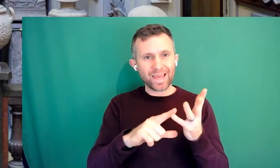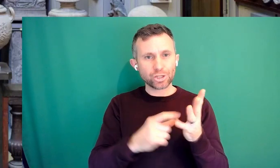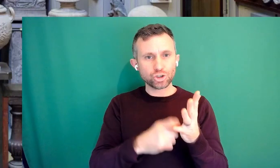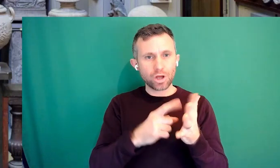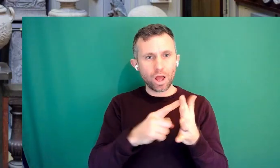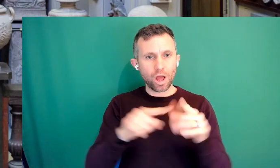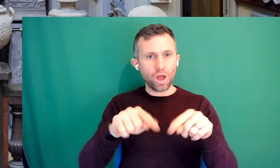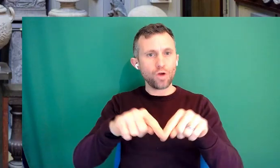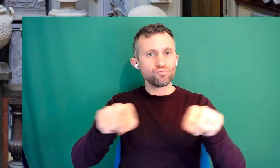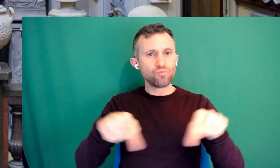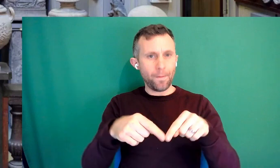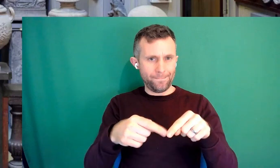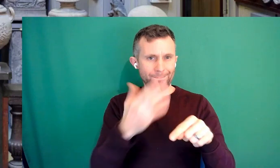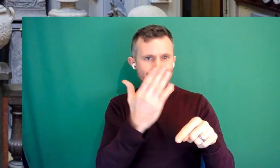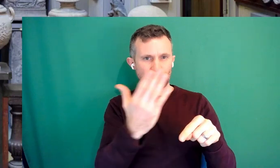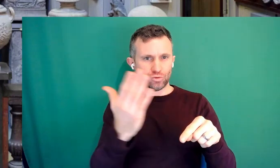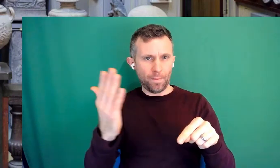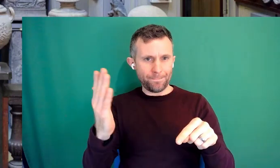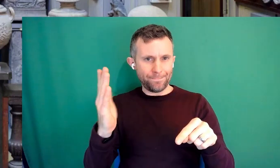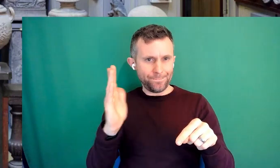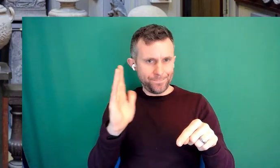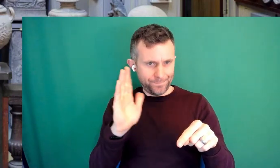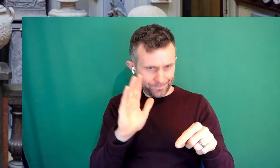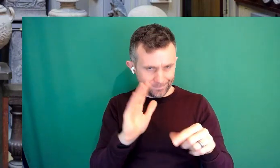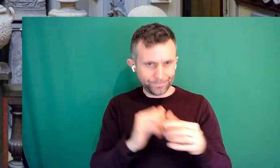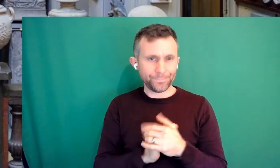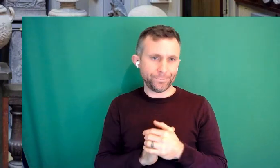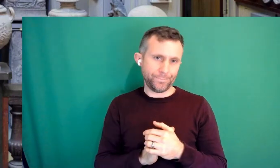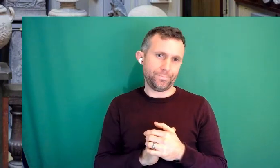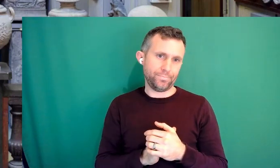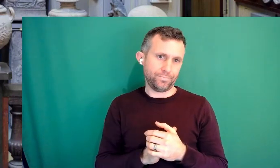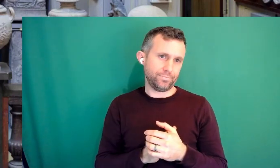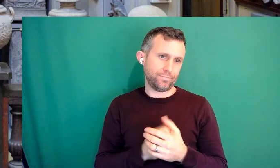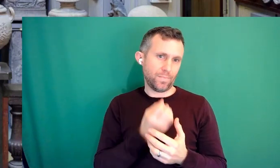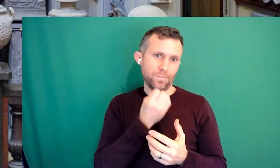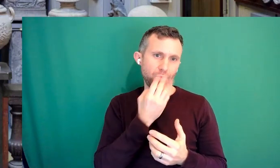that looks into the basement below.